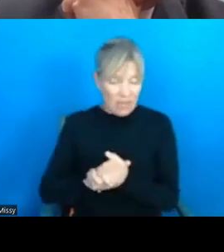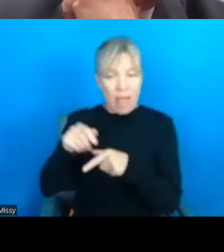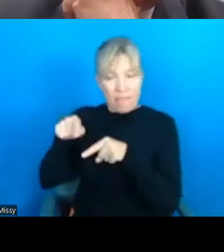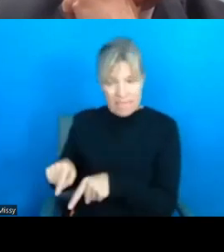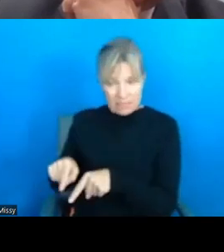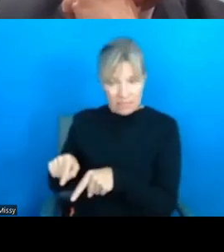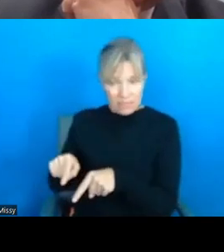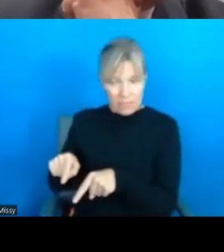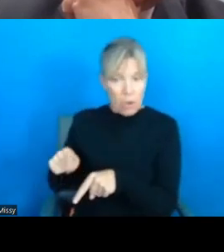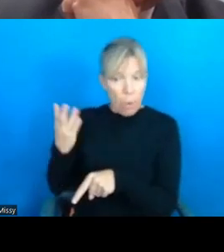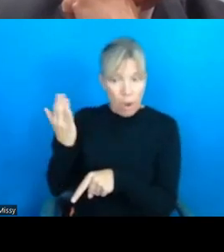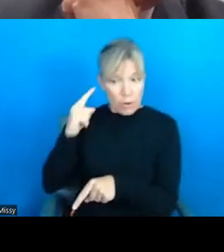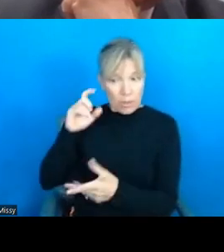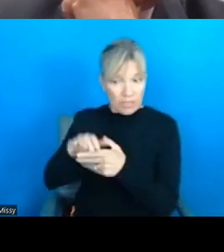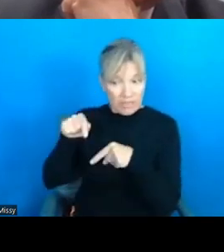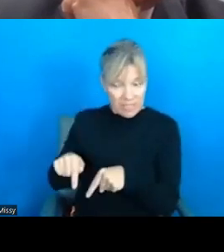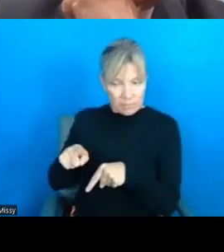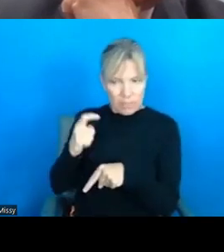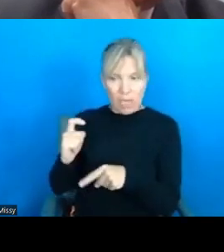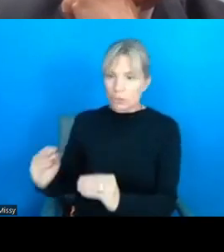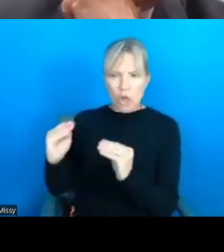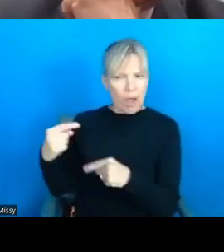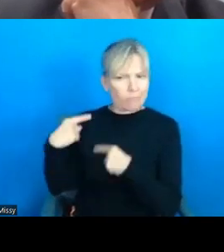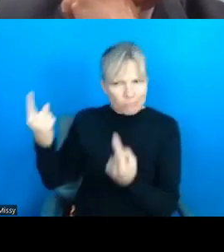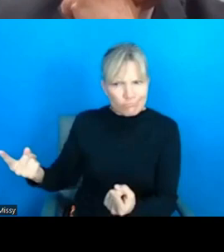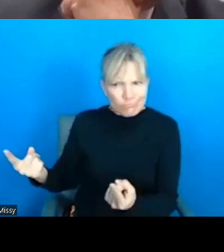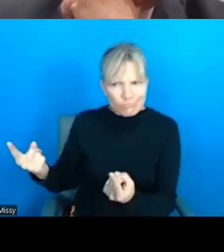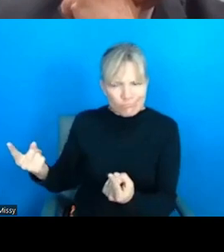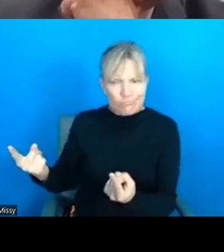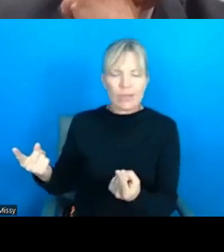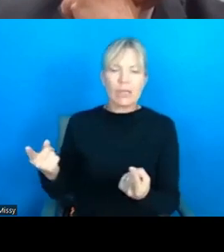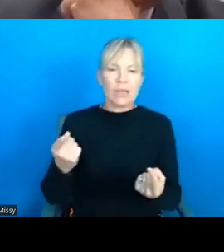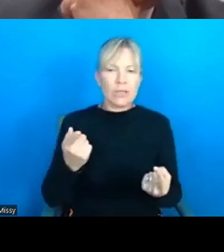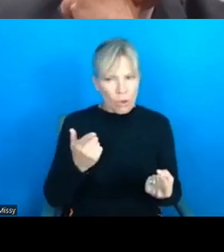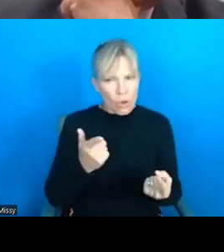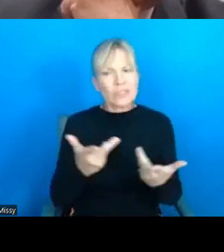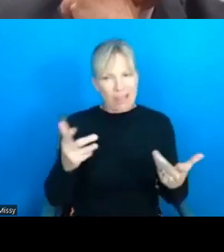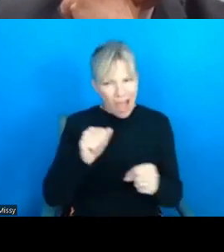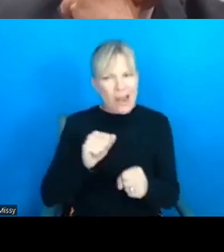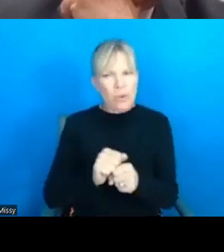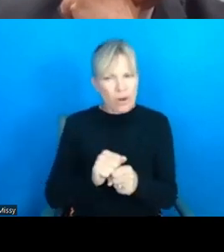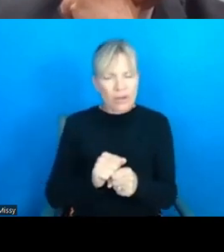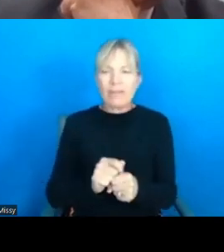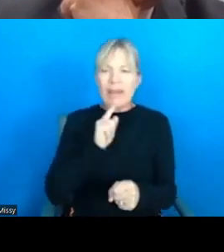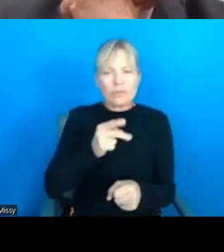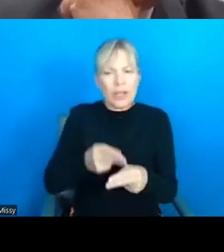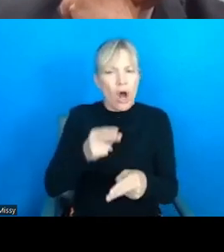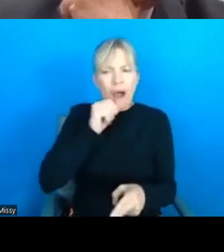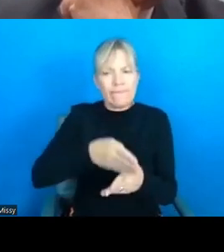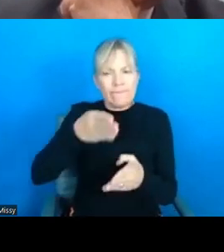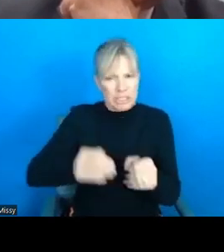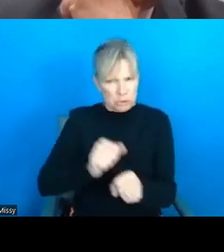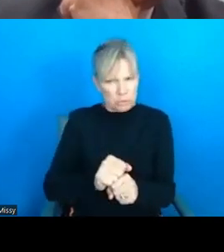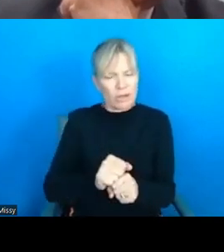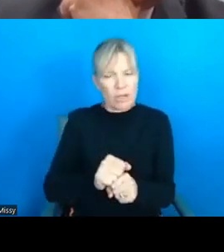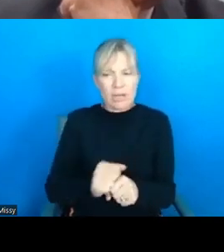that's because we've been taught that. And so that's the work to be done. That is the unfinished work to be done,